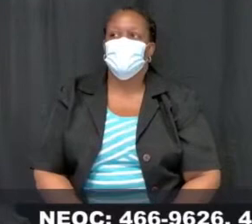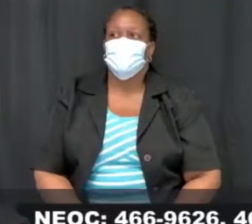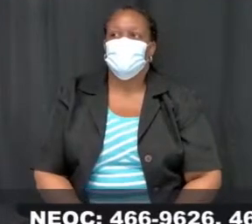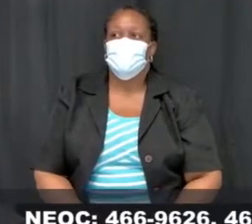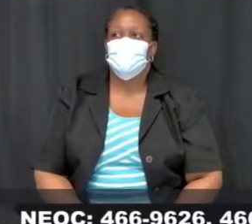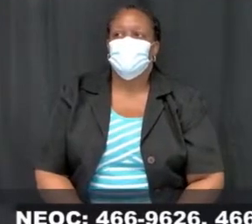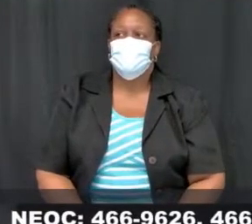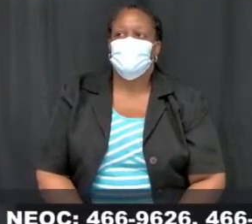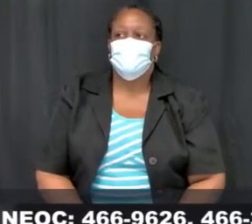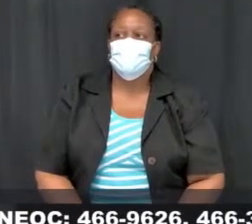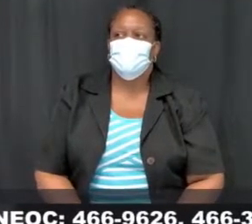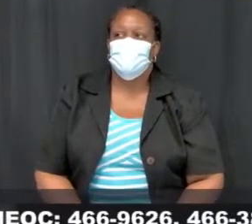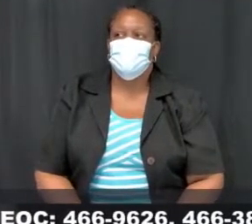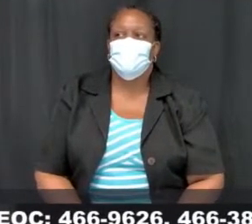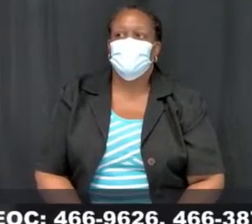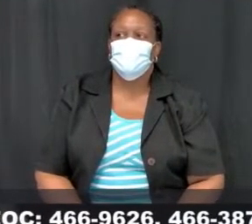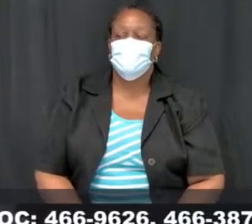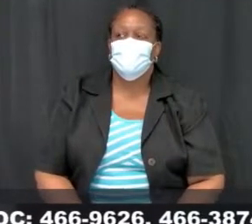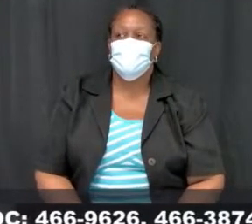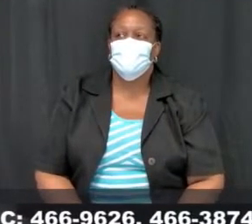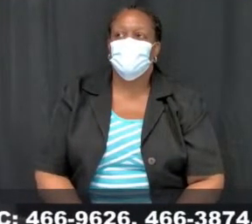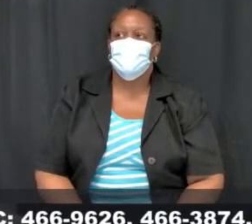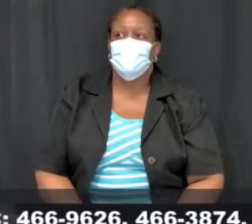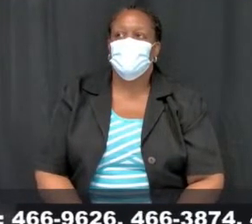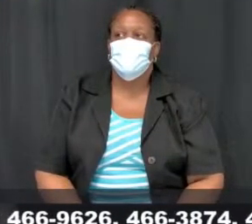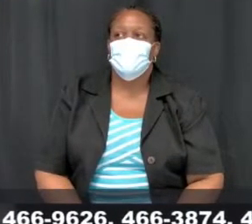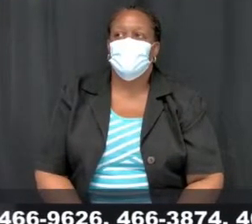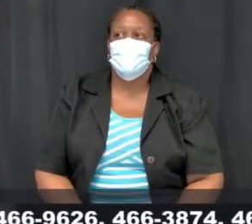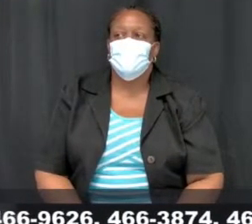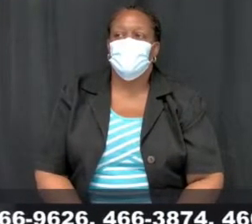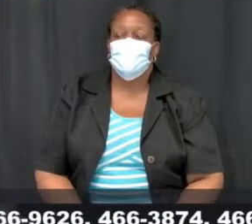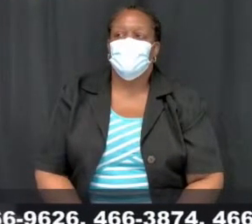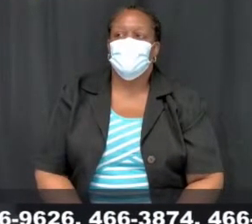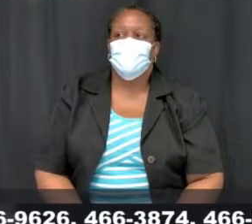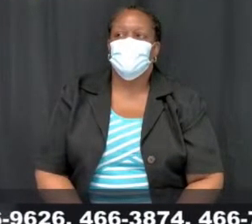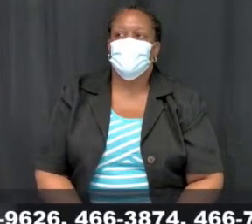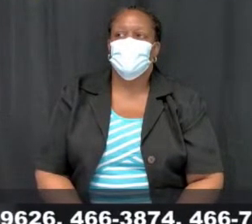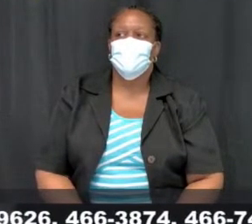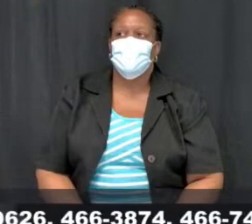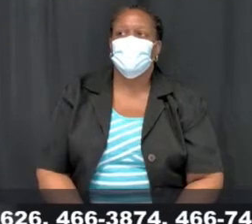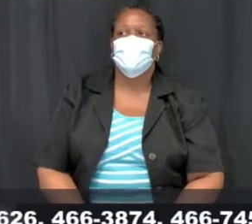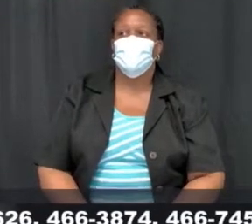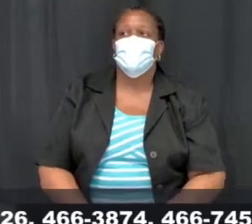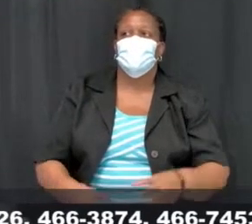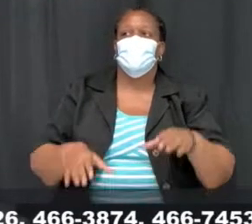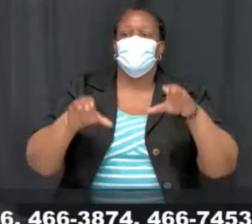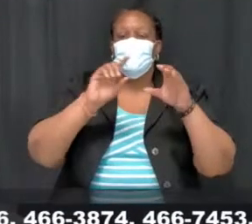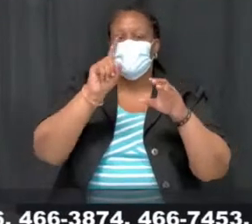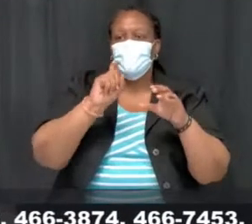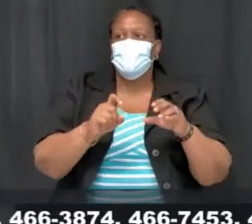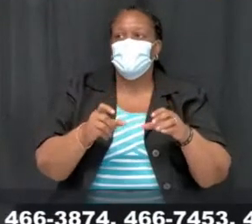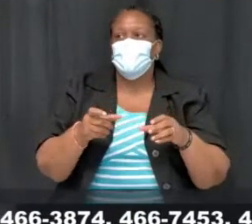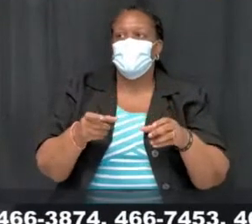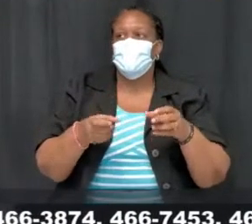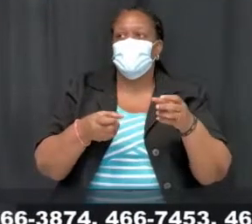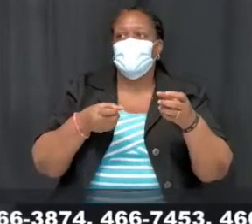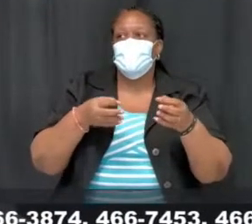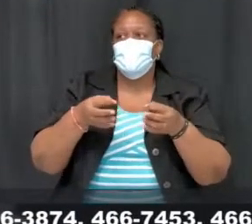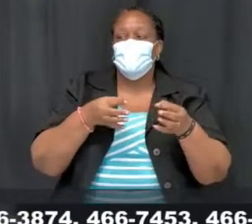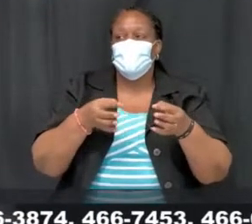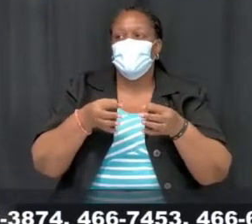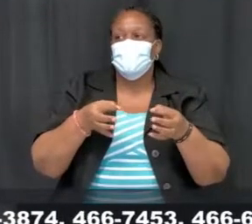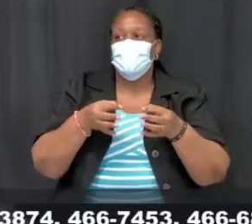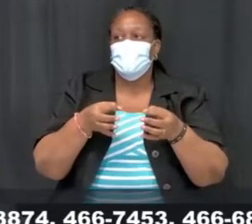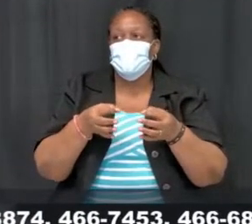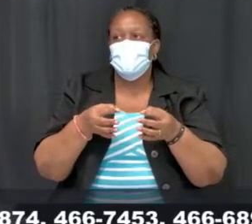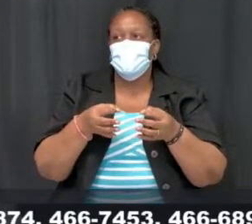Thank you, Dr. Wilkinson. These next two questions. Can you explain the rationale for having travel advisories